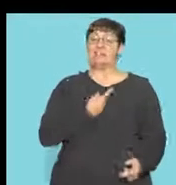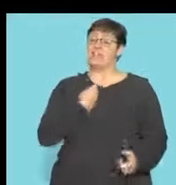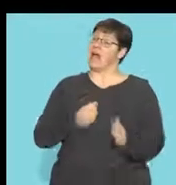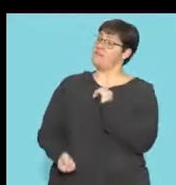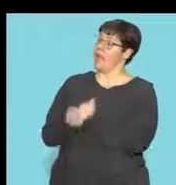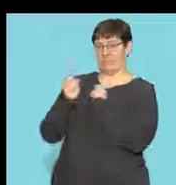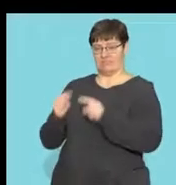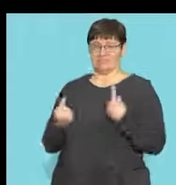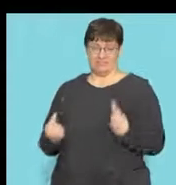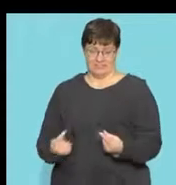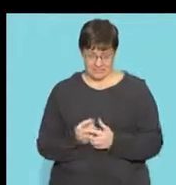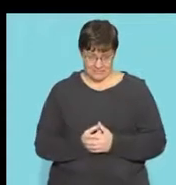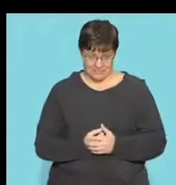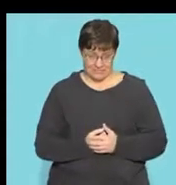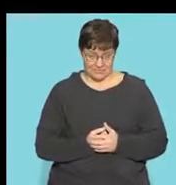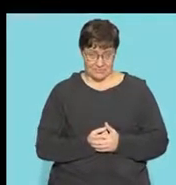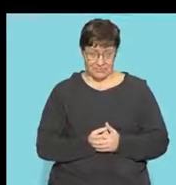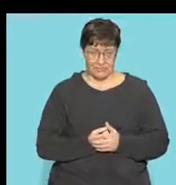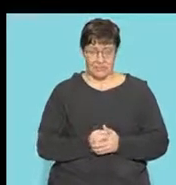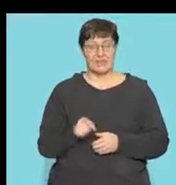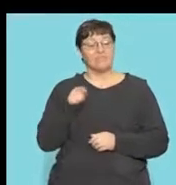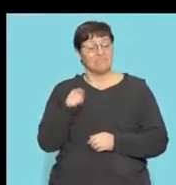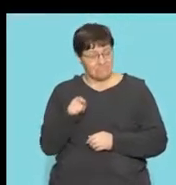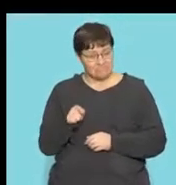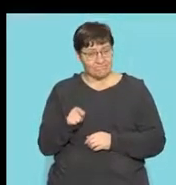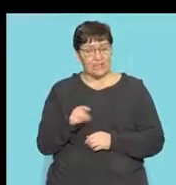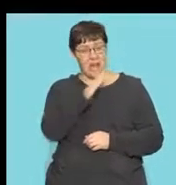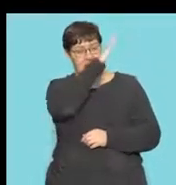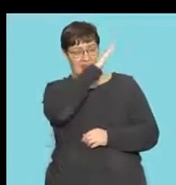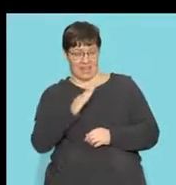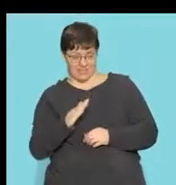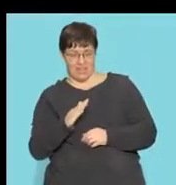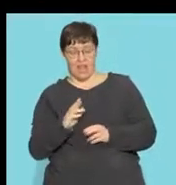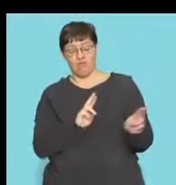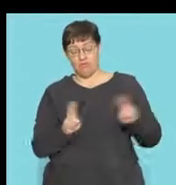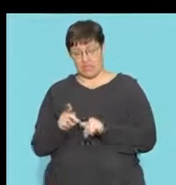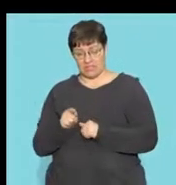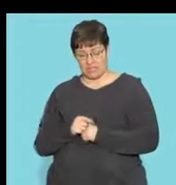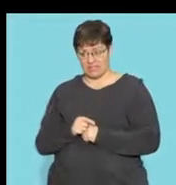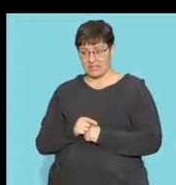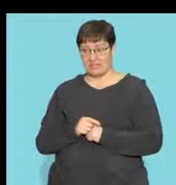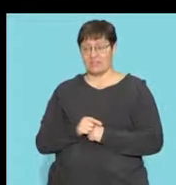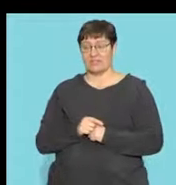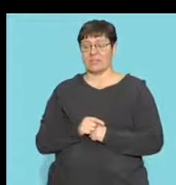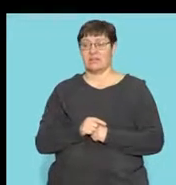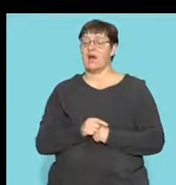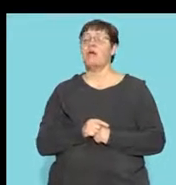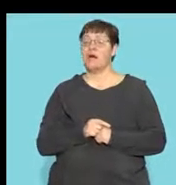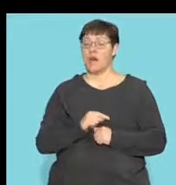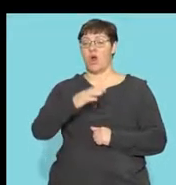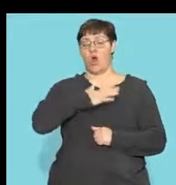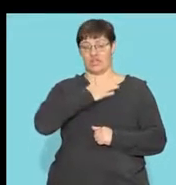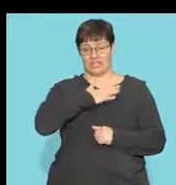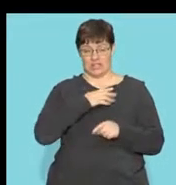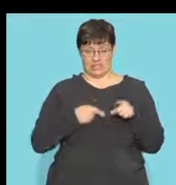It's not going to be spontaneous. And so remember this case, if this is the reaction, we recognize that's the